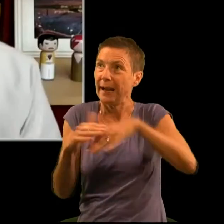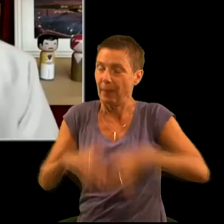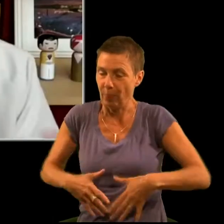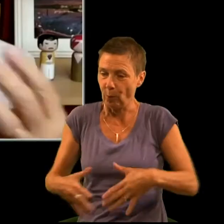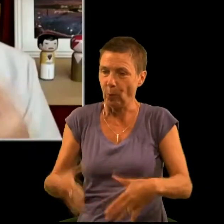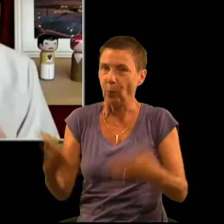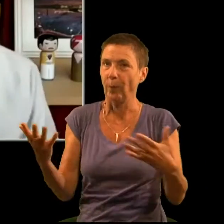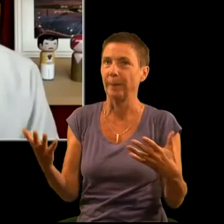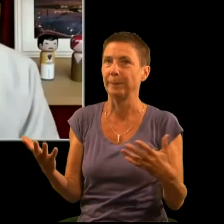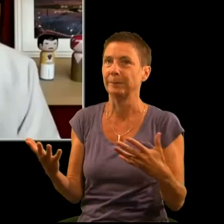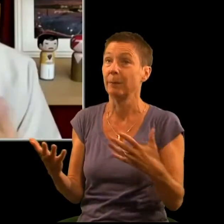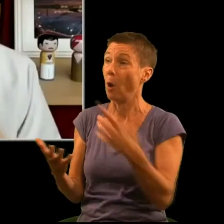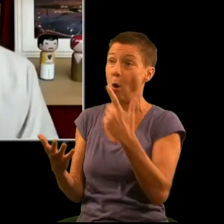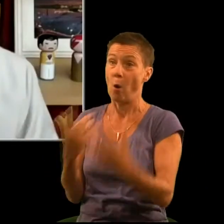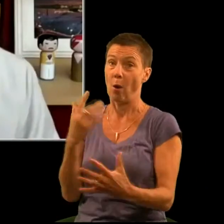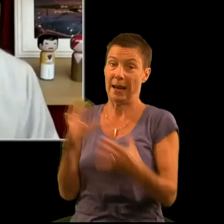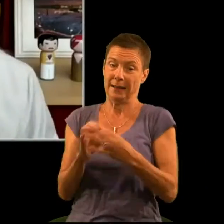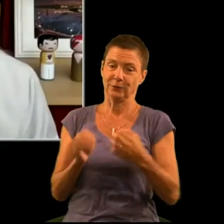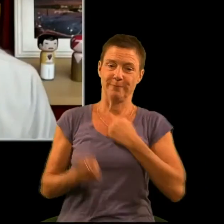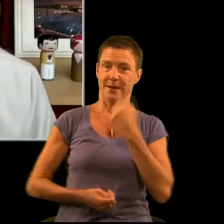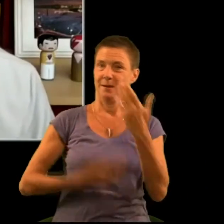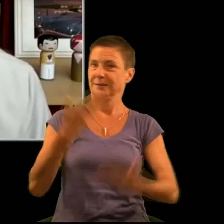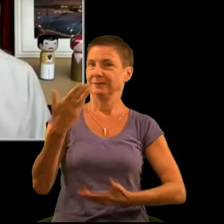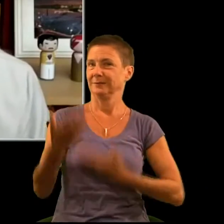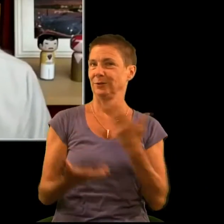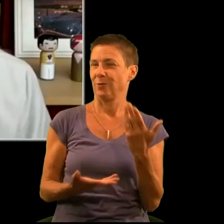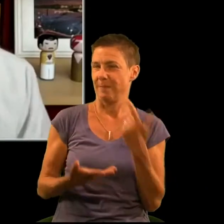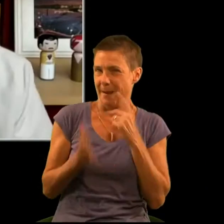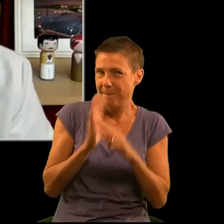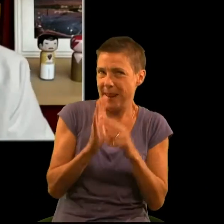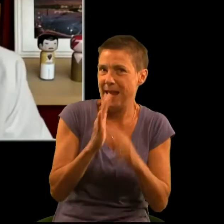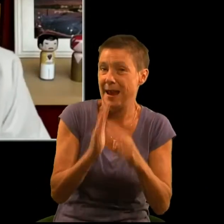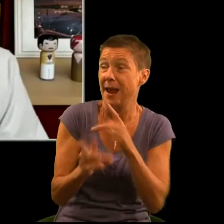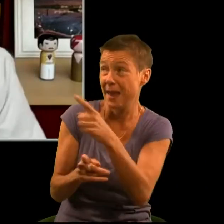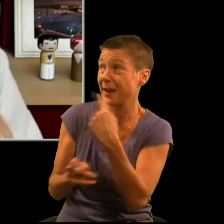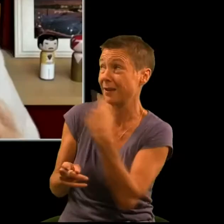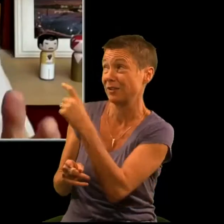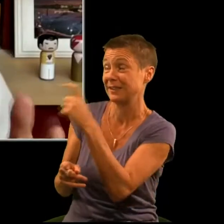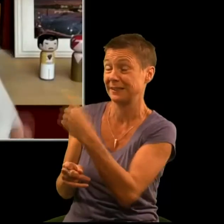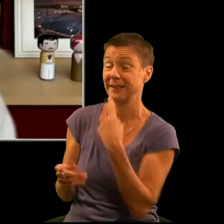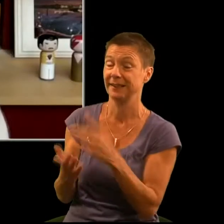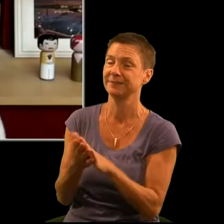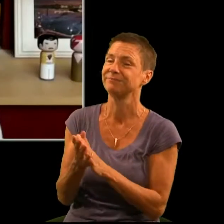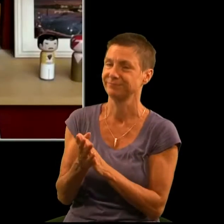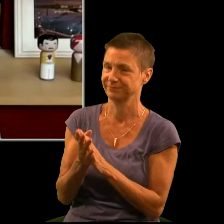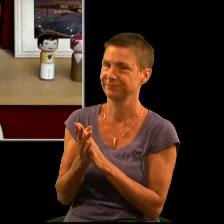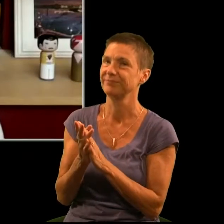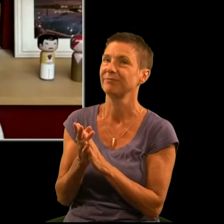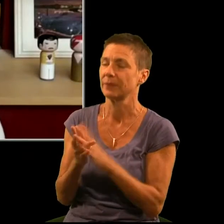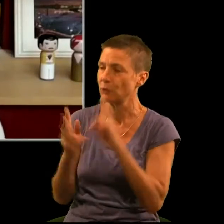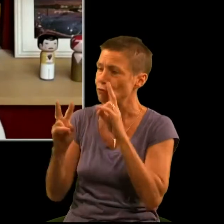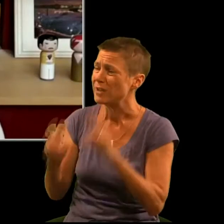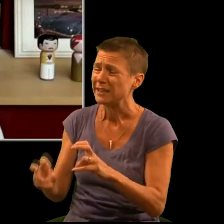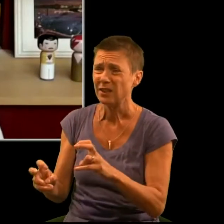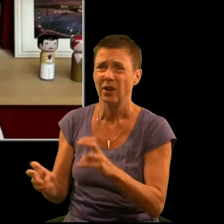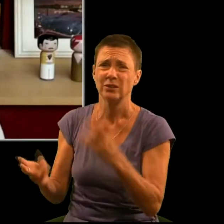it's kind of all feeding directly into my plan. So it's like you said, Cressida,